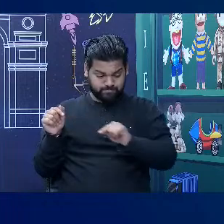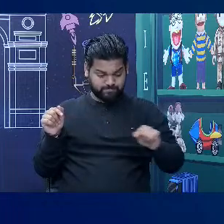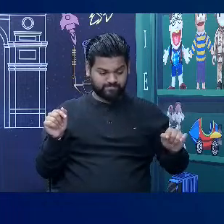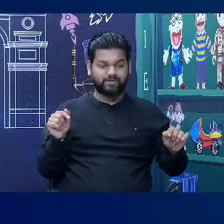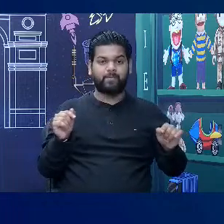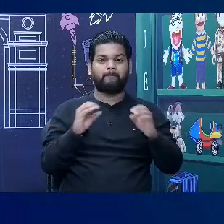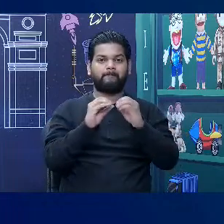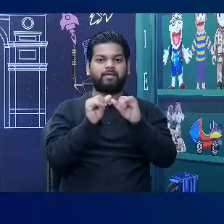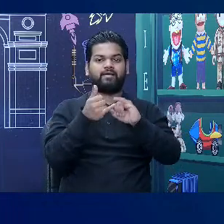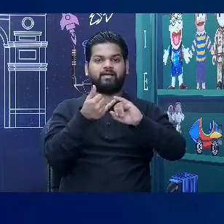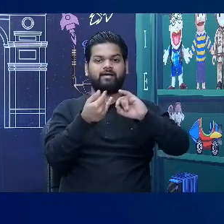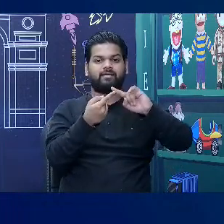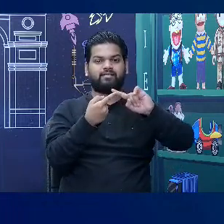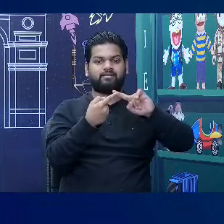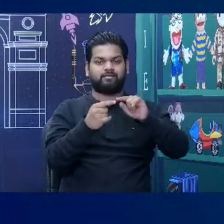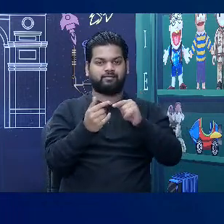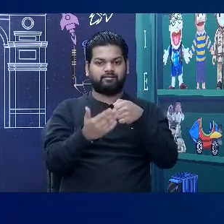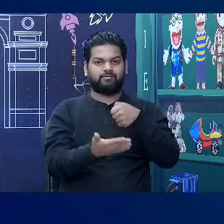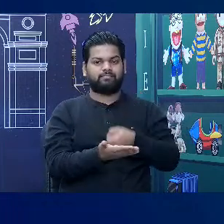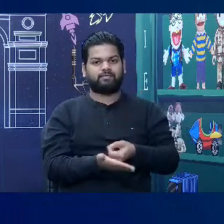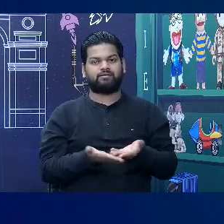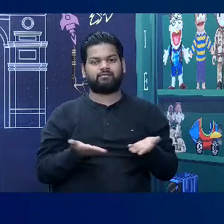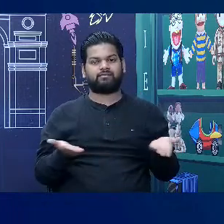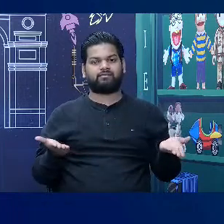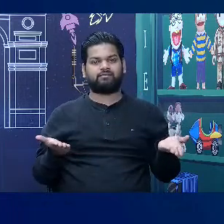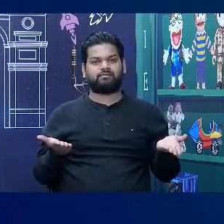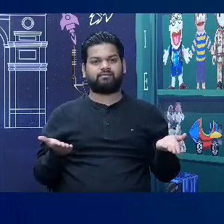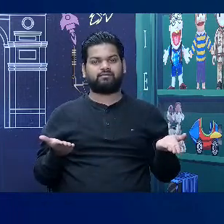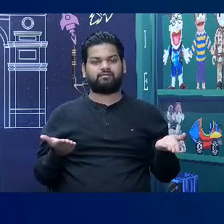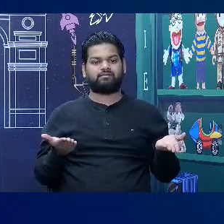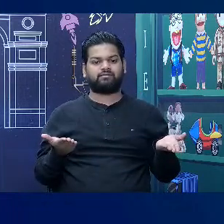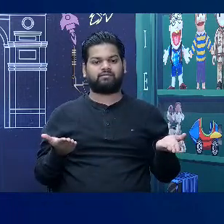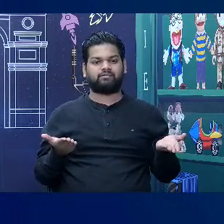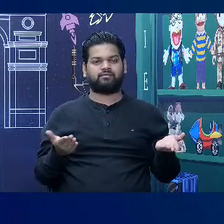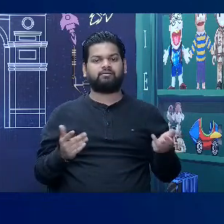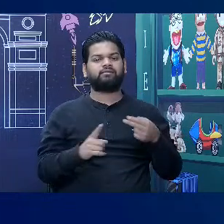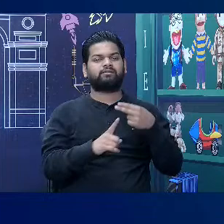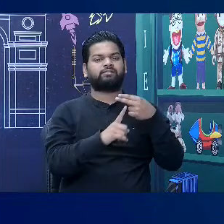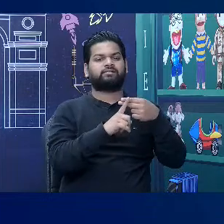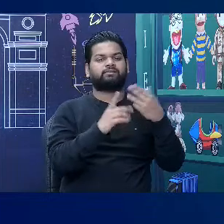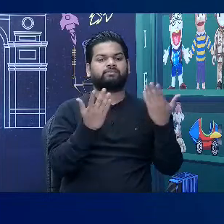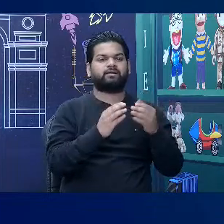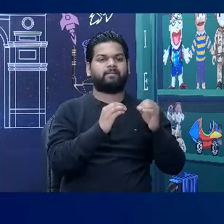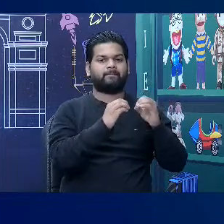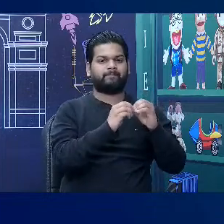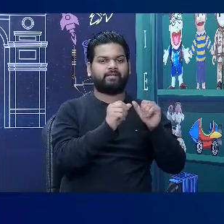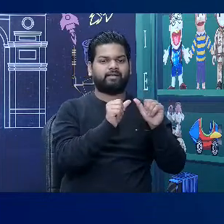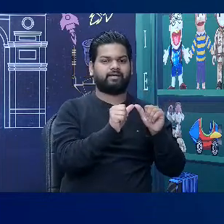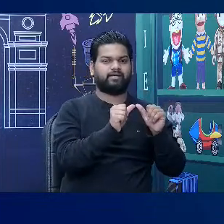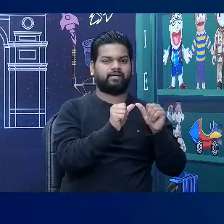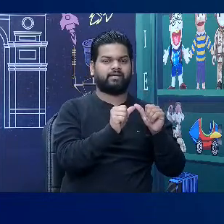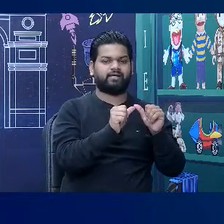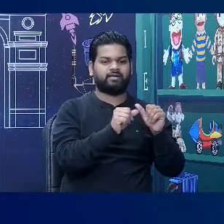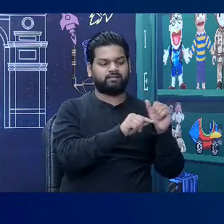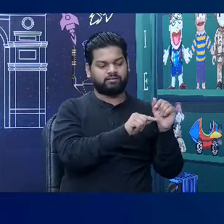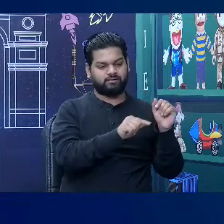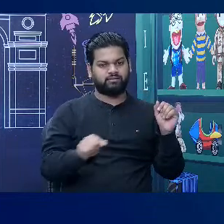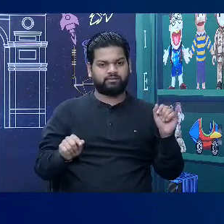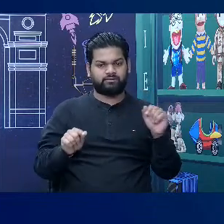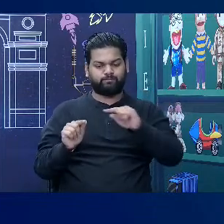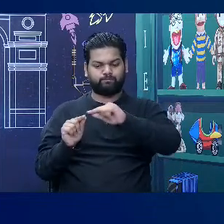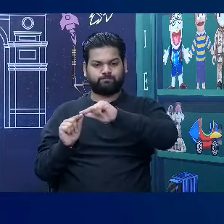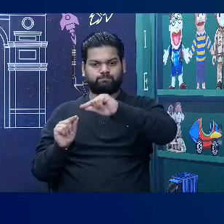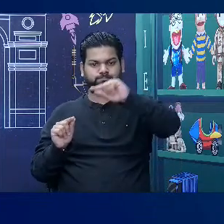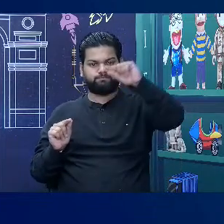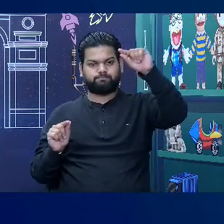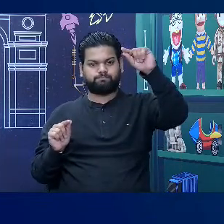A. Okay, and this is base BA, which is also known as adjacent side. Okay. Okay. So,